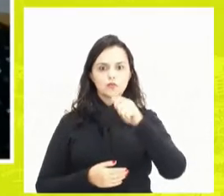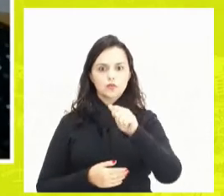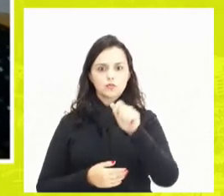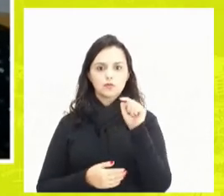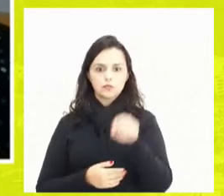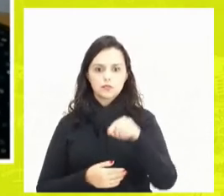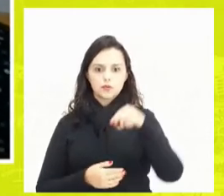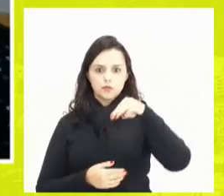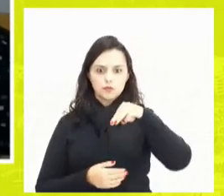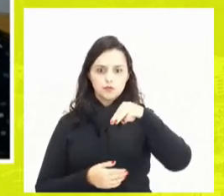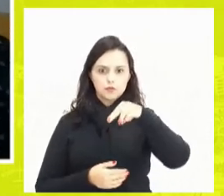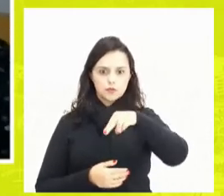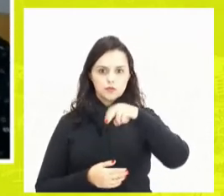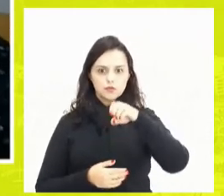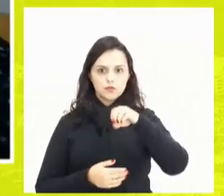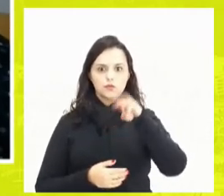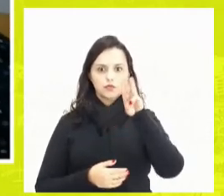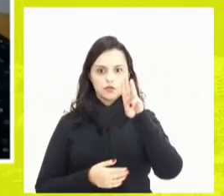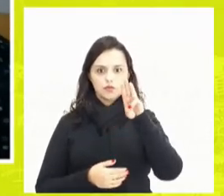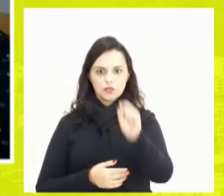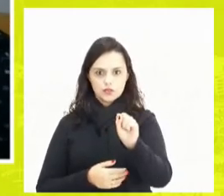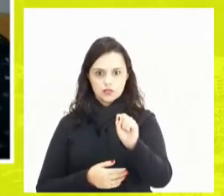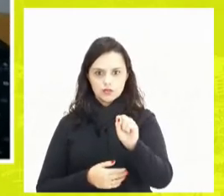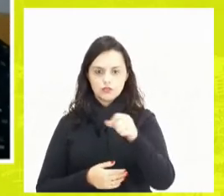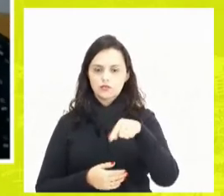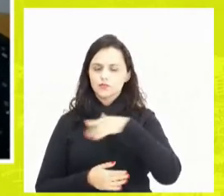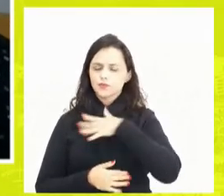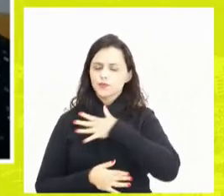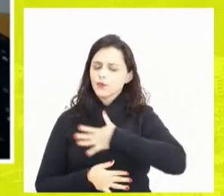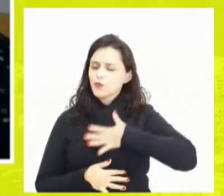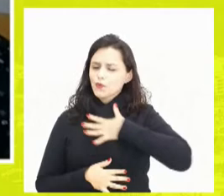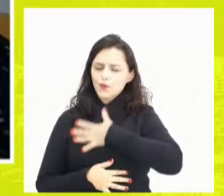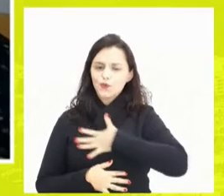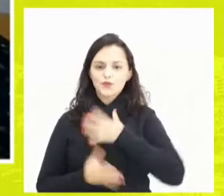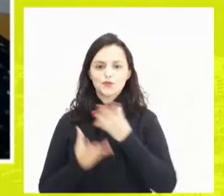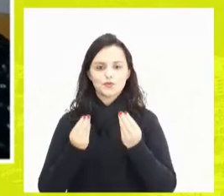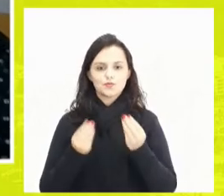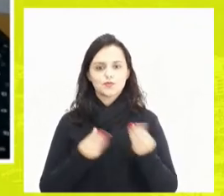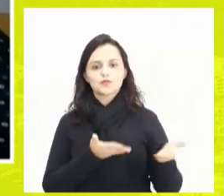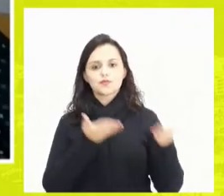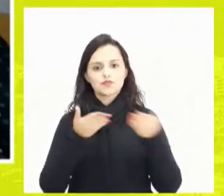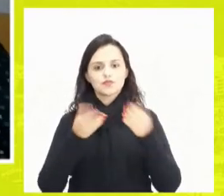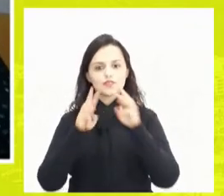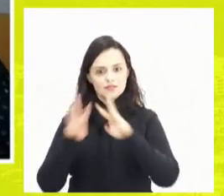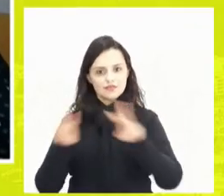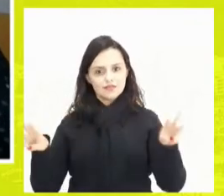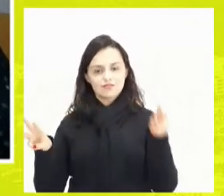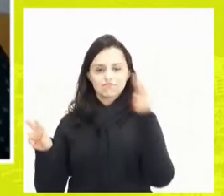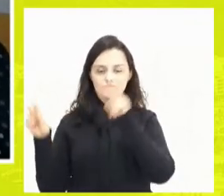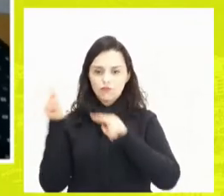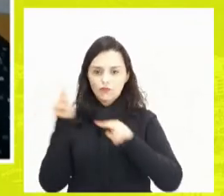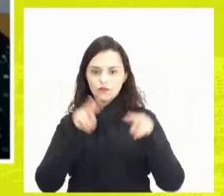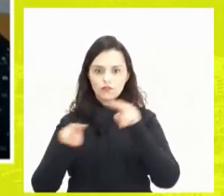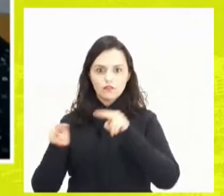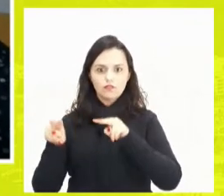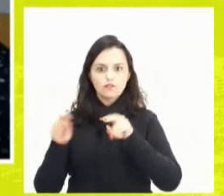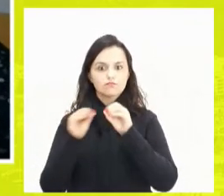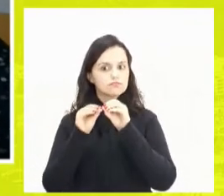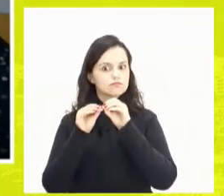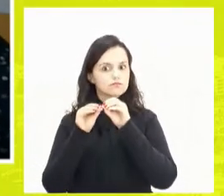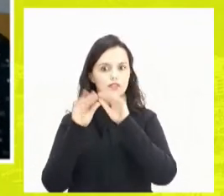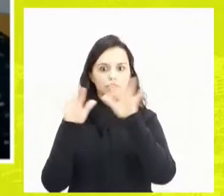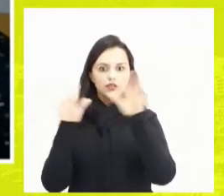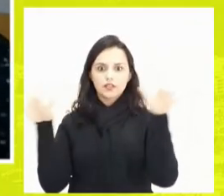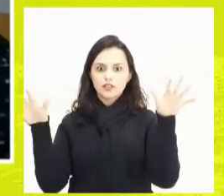it's a wonderful site i love institutional site and there you can have more transparency